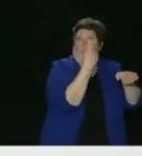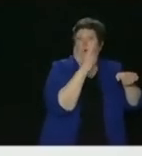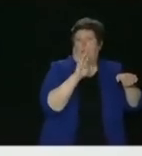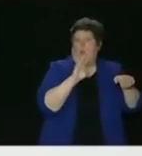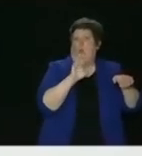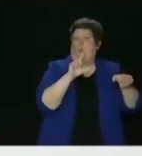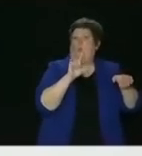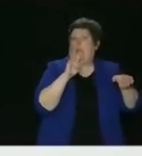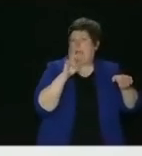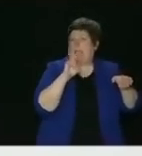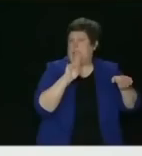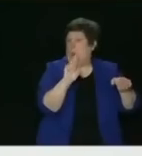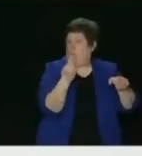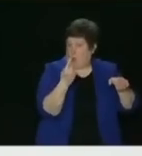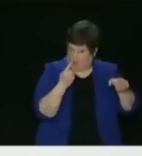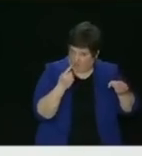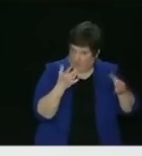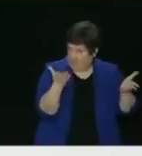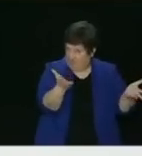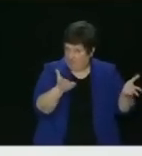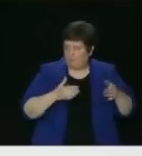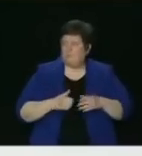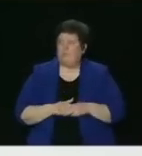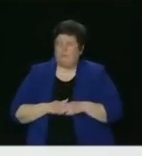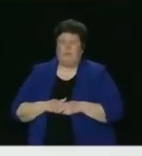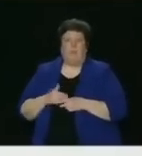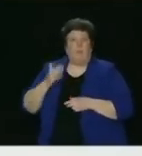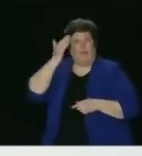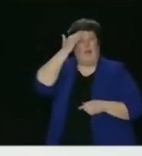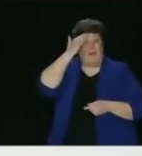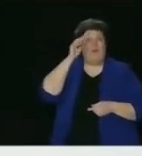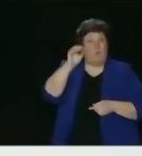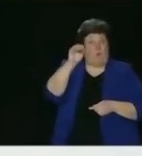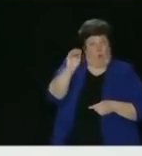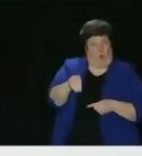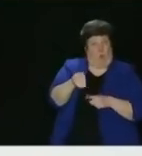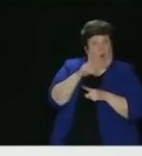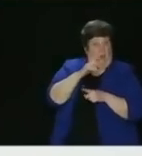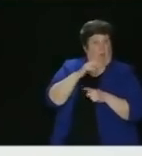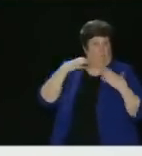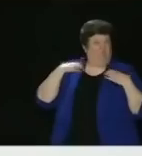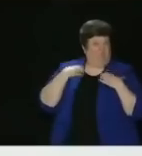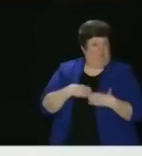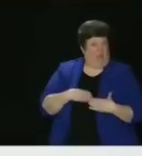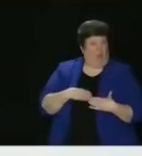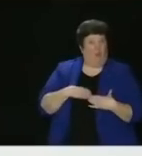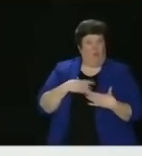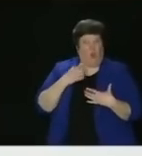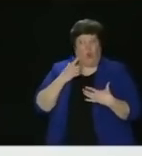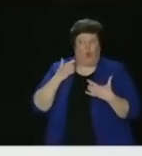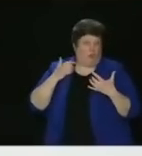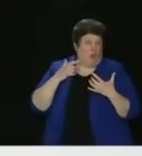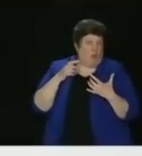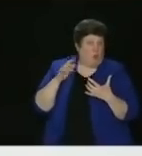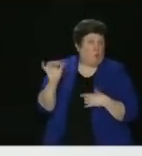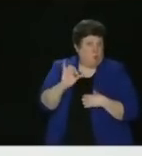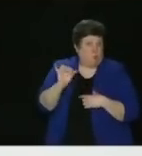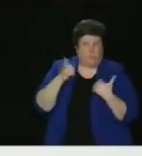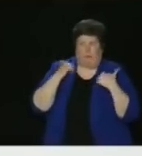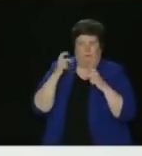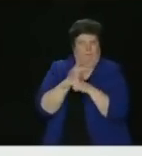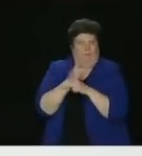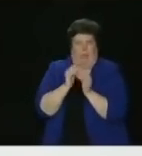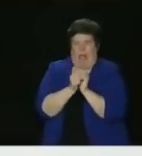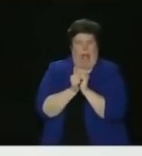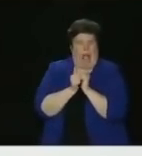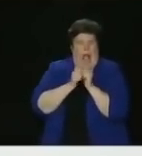Ottawa, its police services and its elected officials have been pursuing an end to these blockades. This